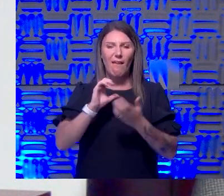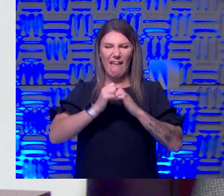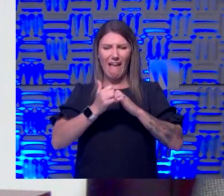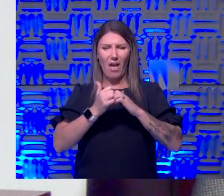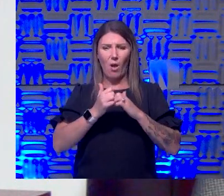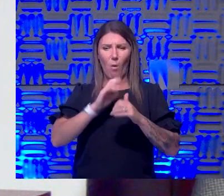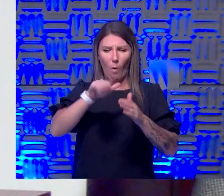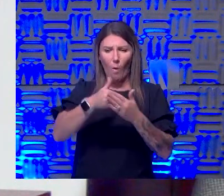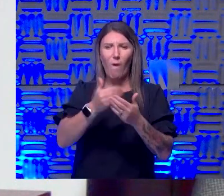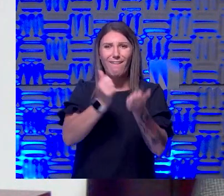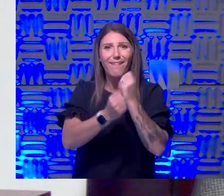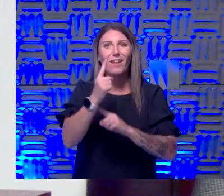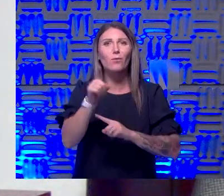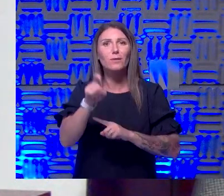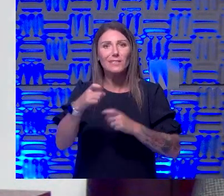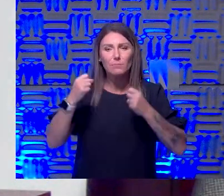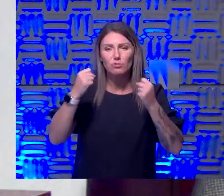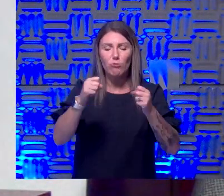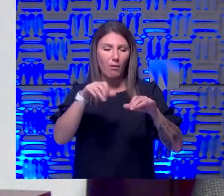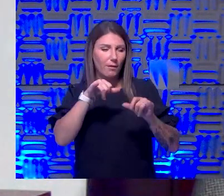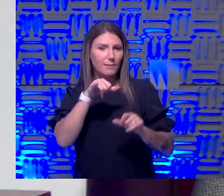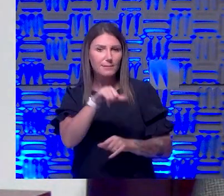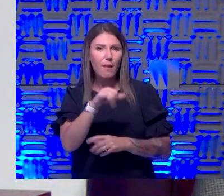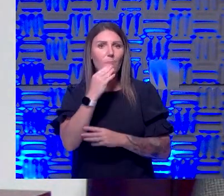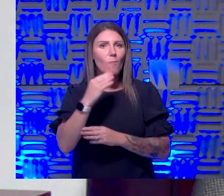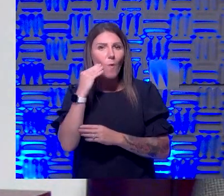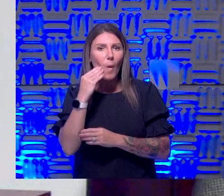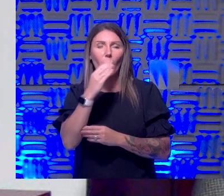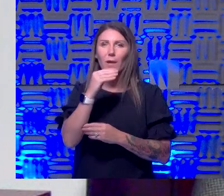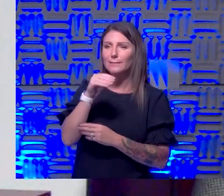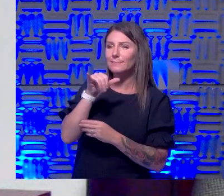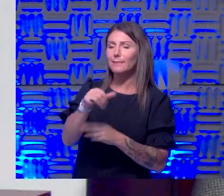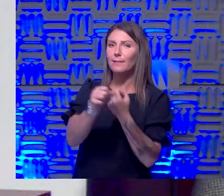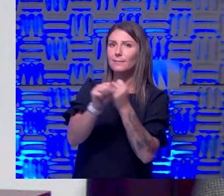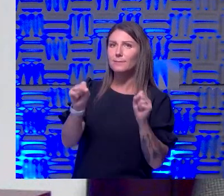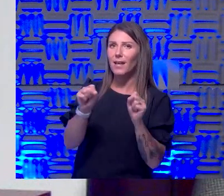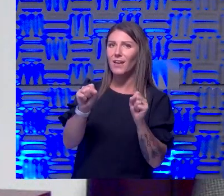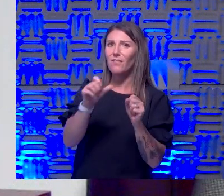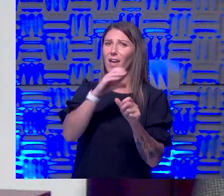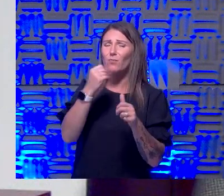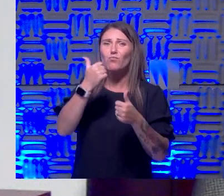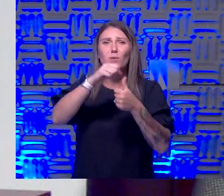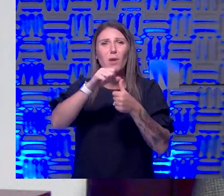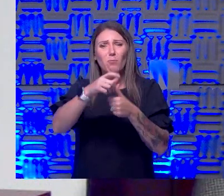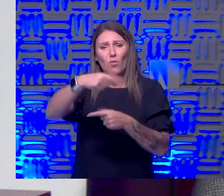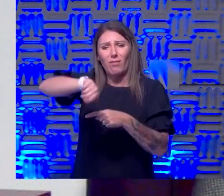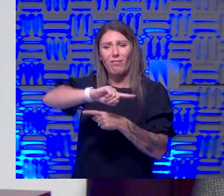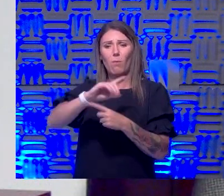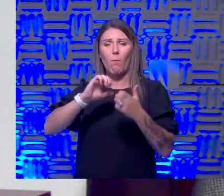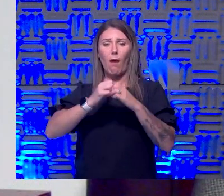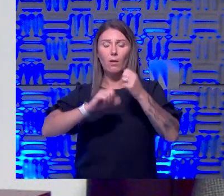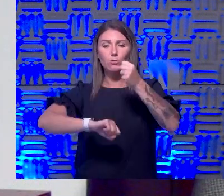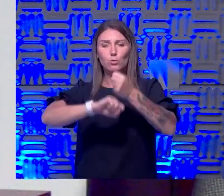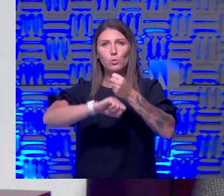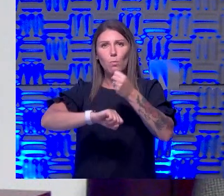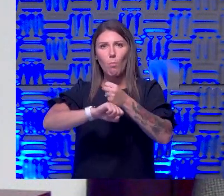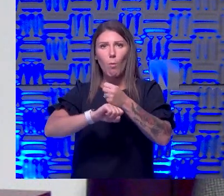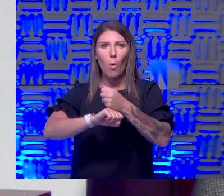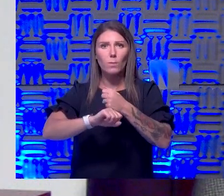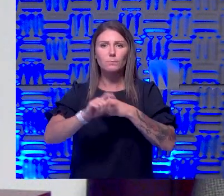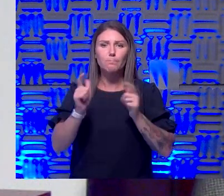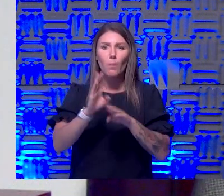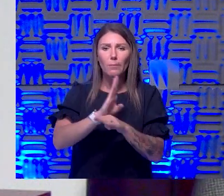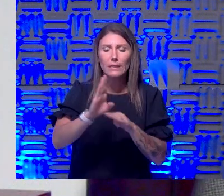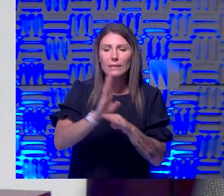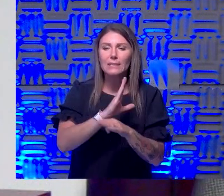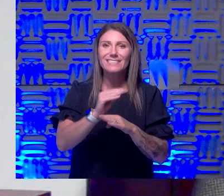resilient. Staying at home and staying safe, but keeping them in mind about how we can support them and